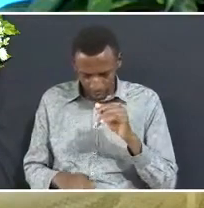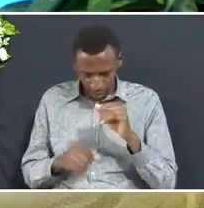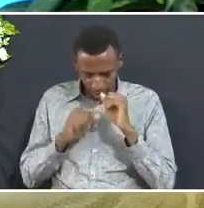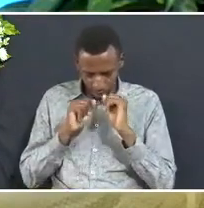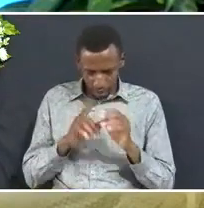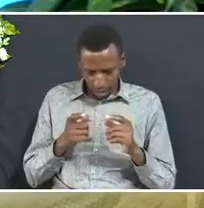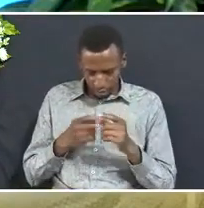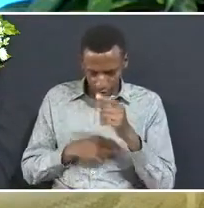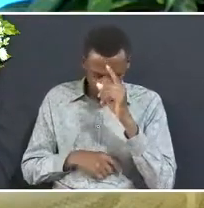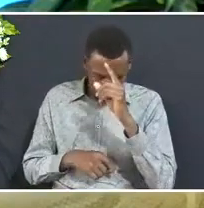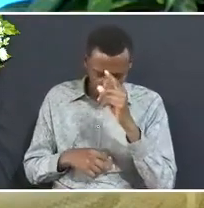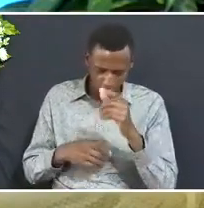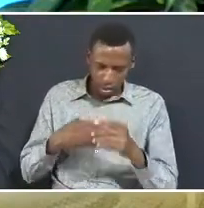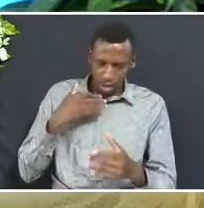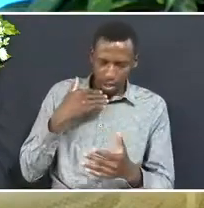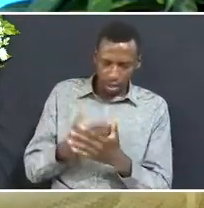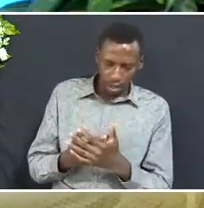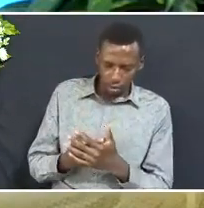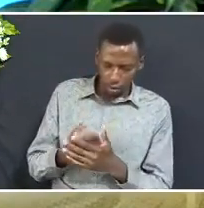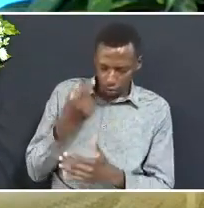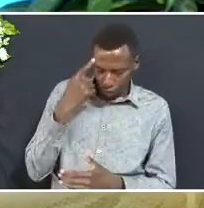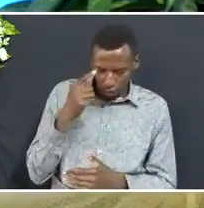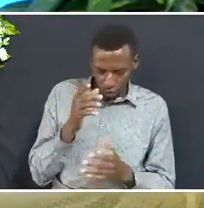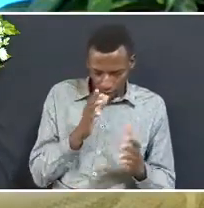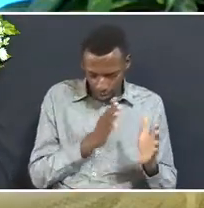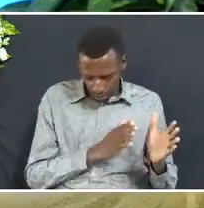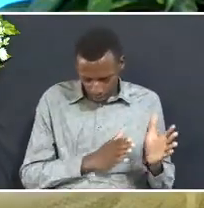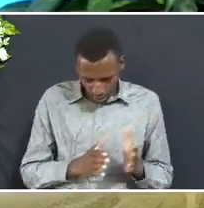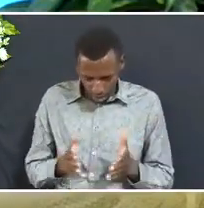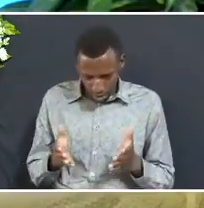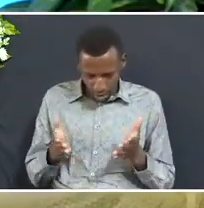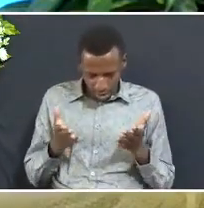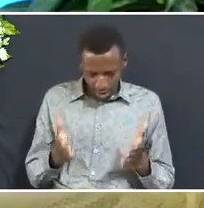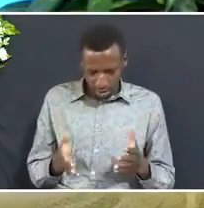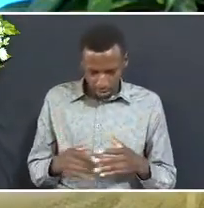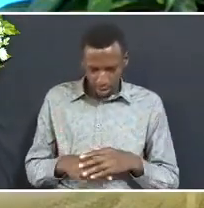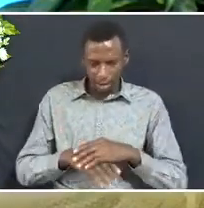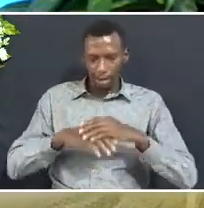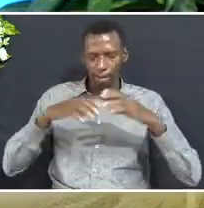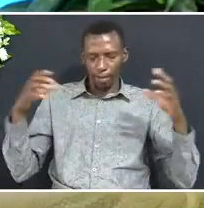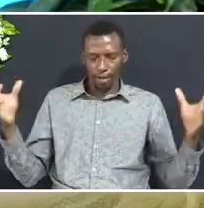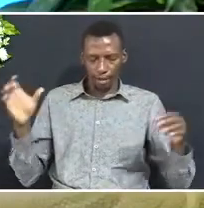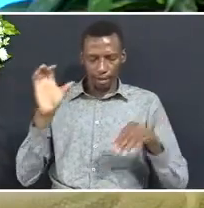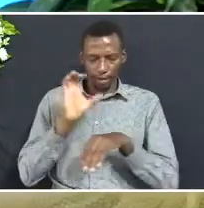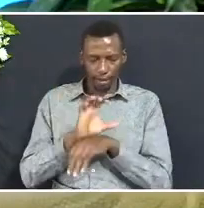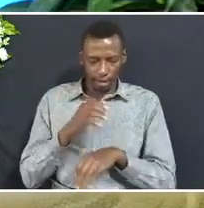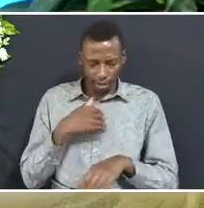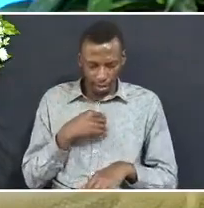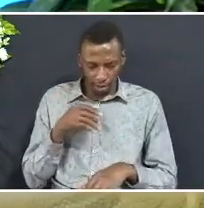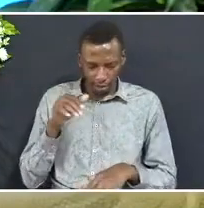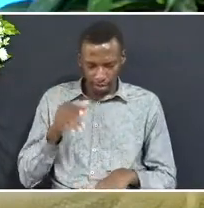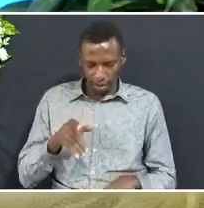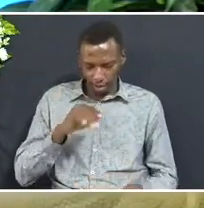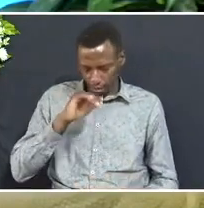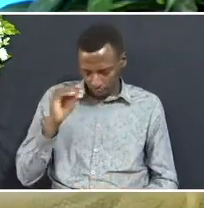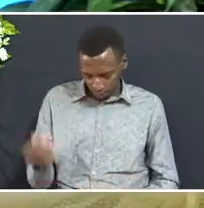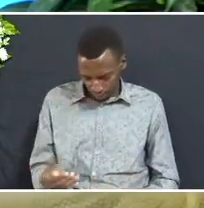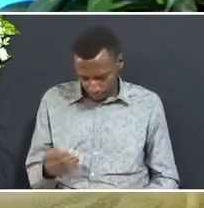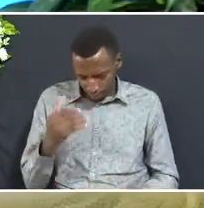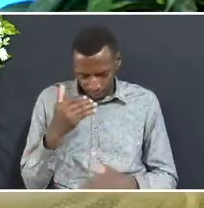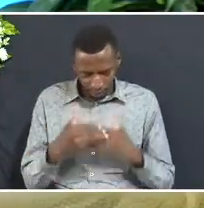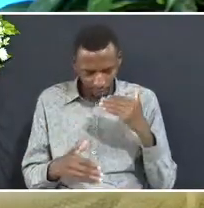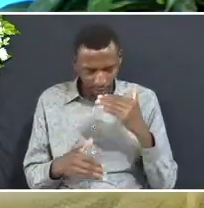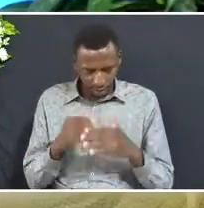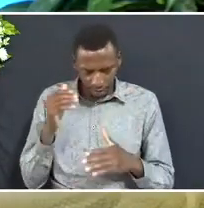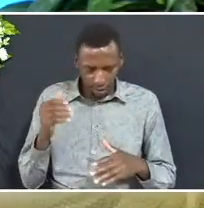you. We thank you for the plan this great church has in this city to build a sanctuary. As